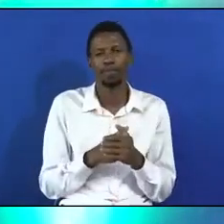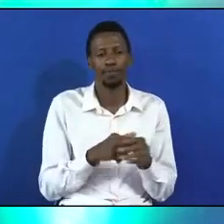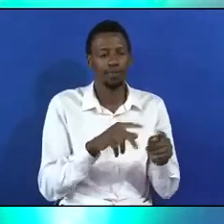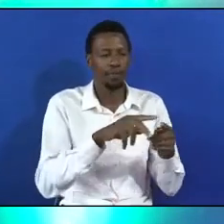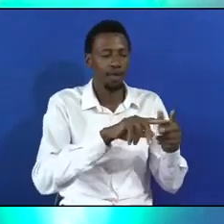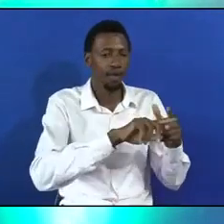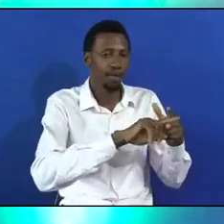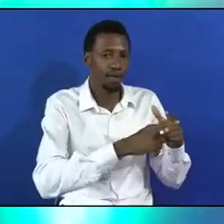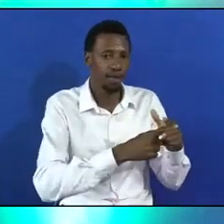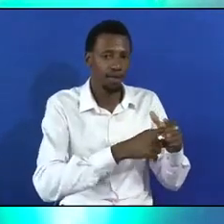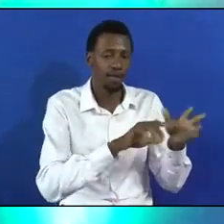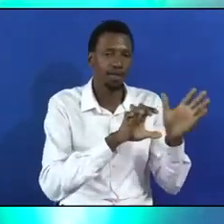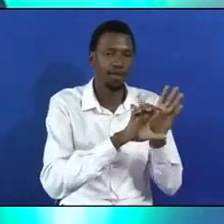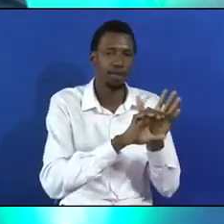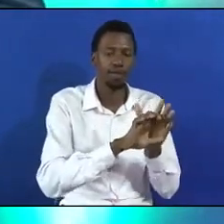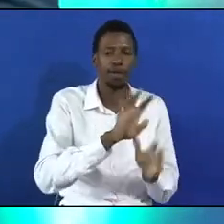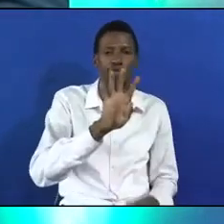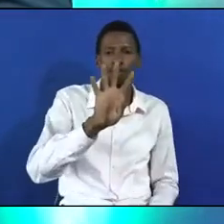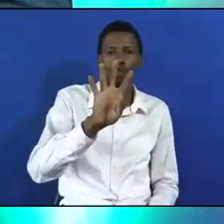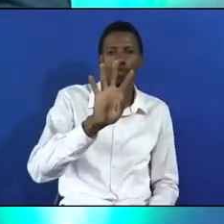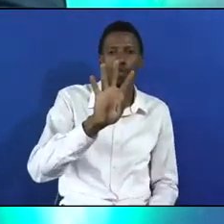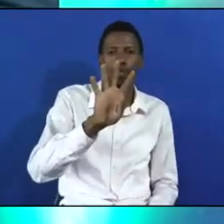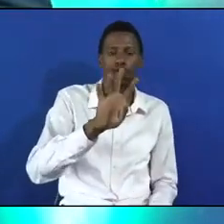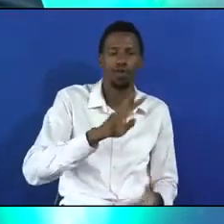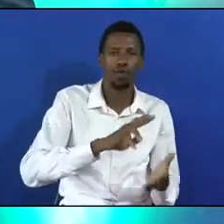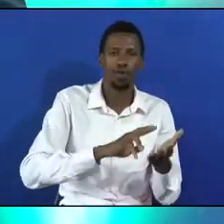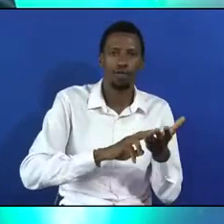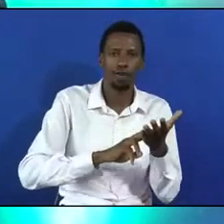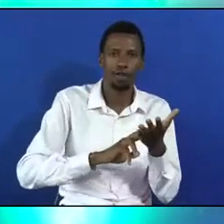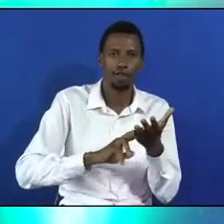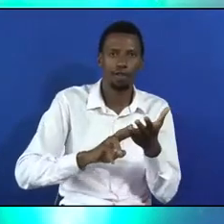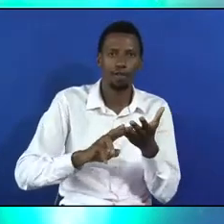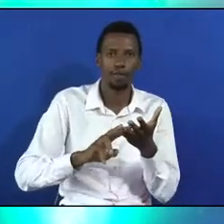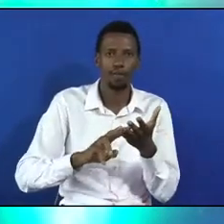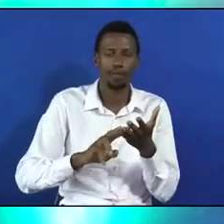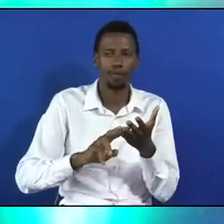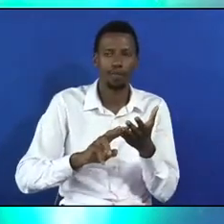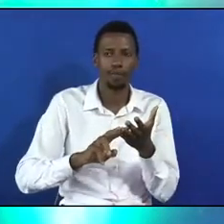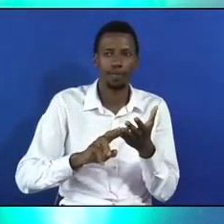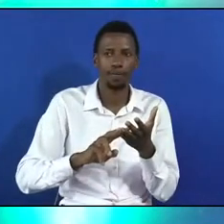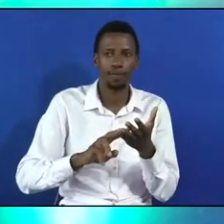Genesis chapter 4, verse